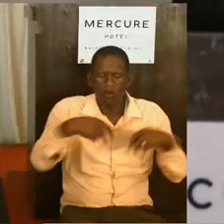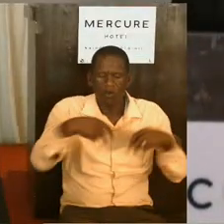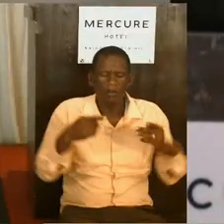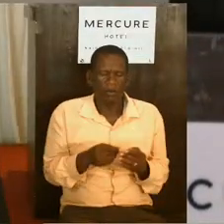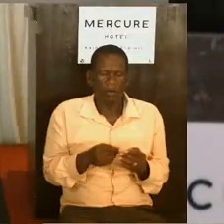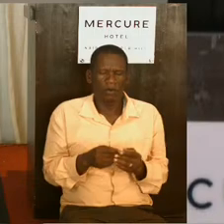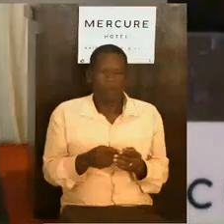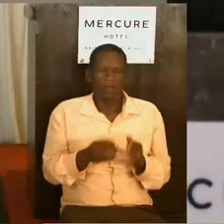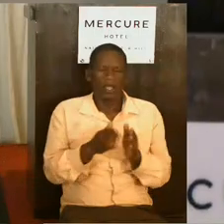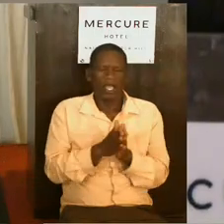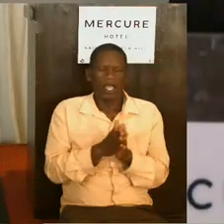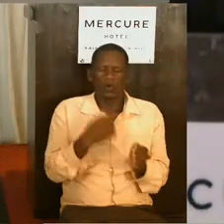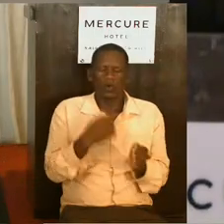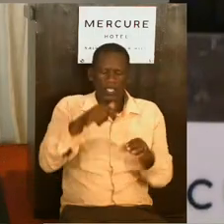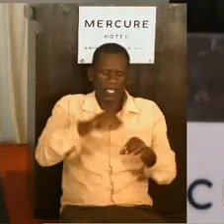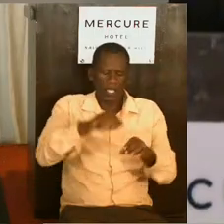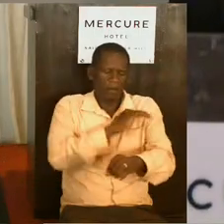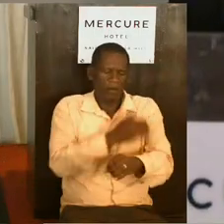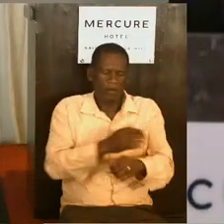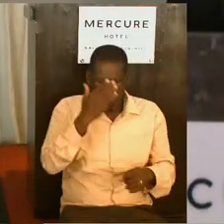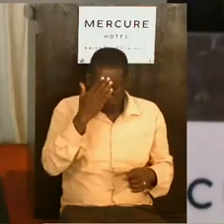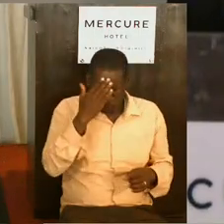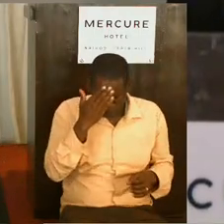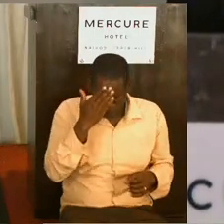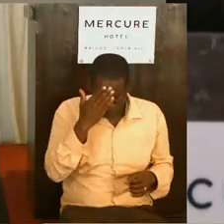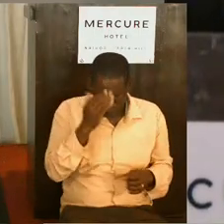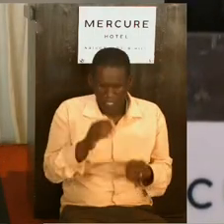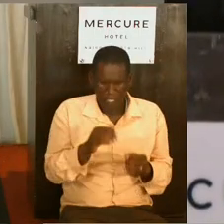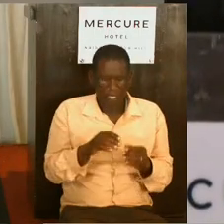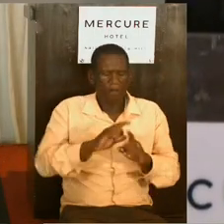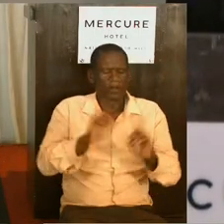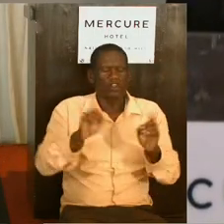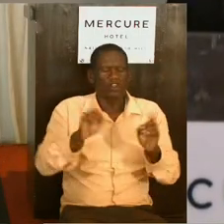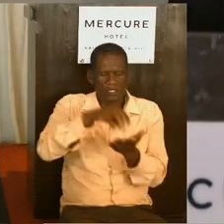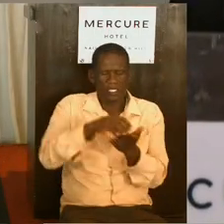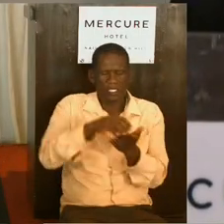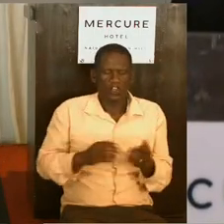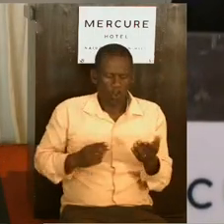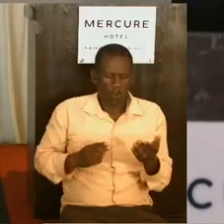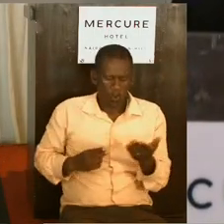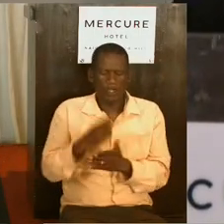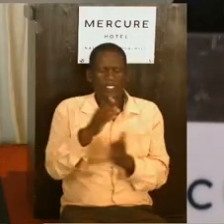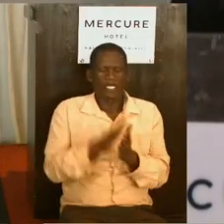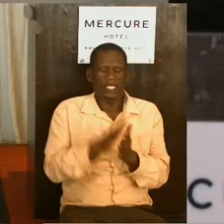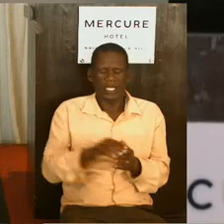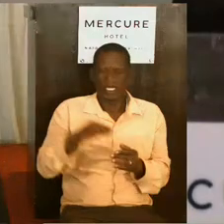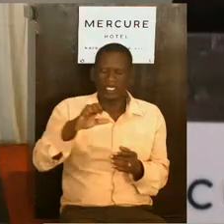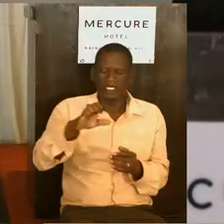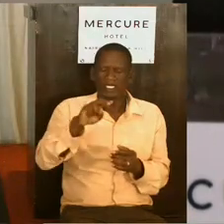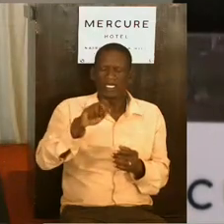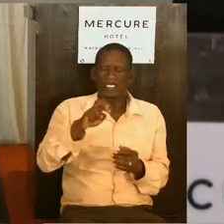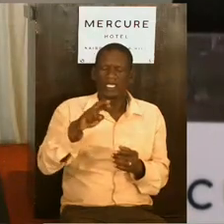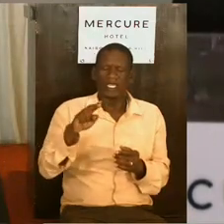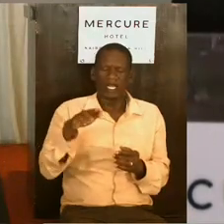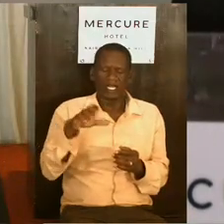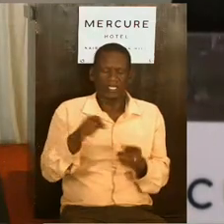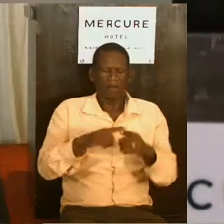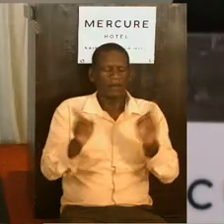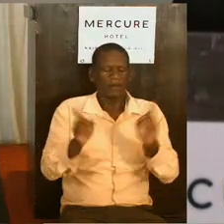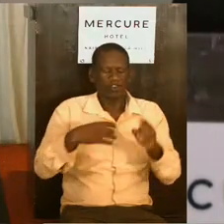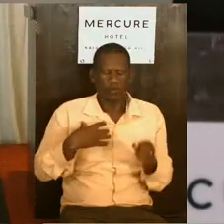instead of power humility instead of status honesty and generosity instead of